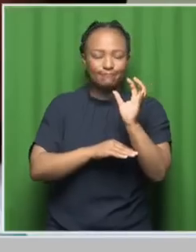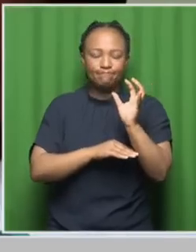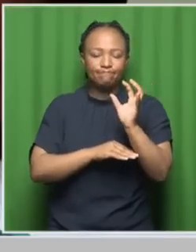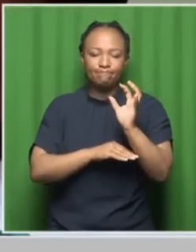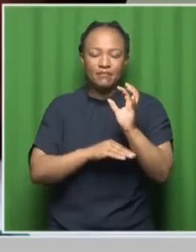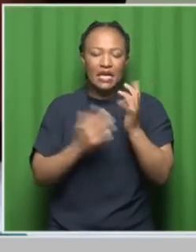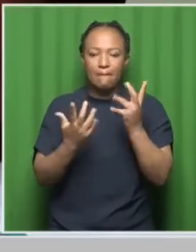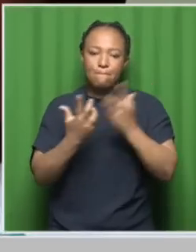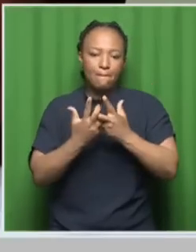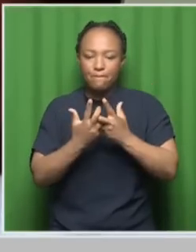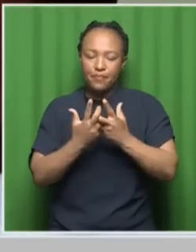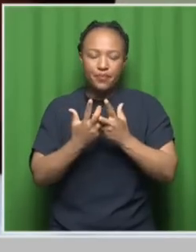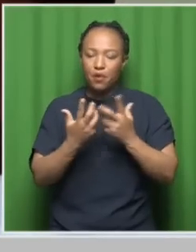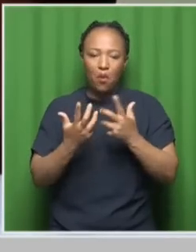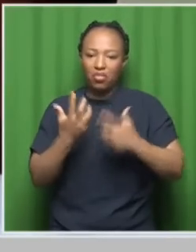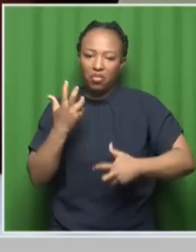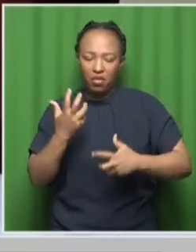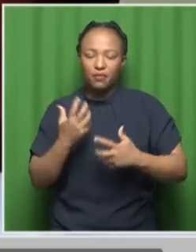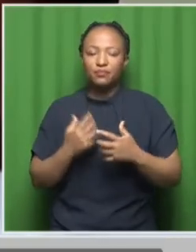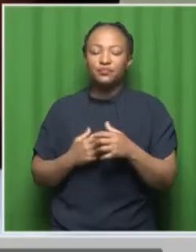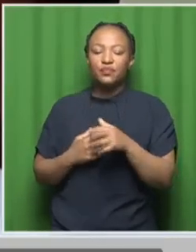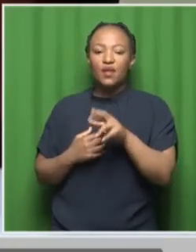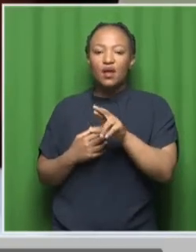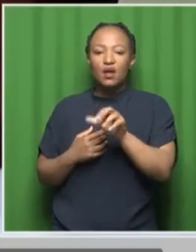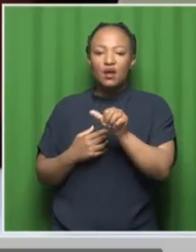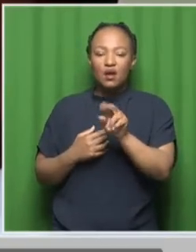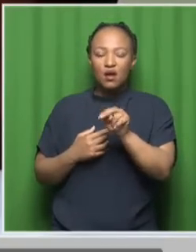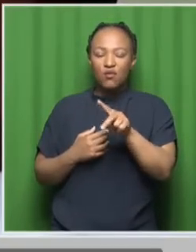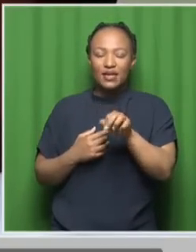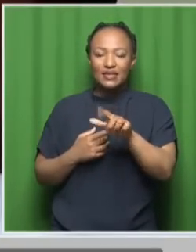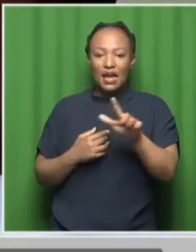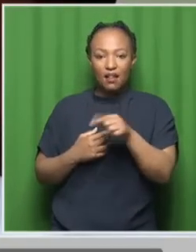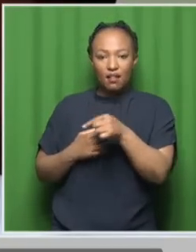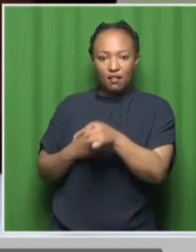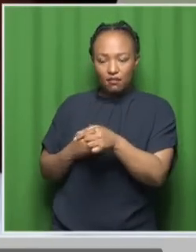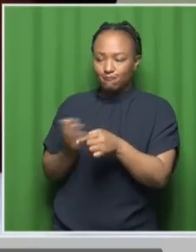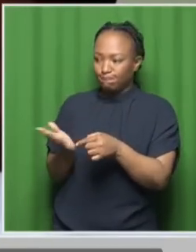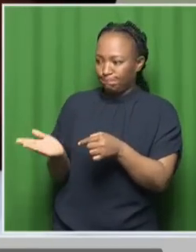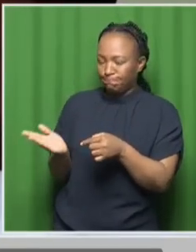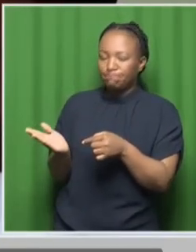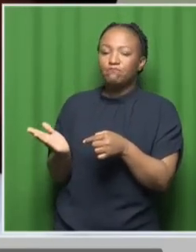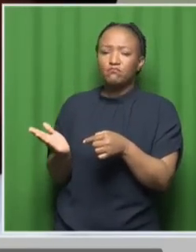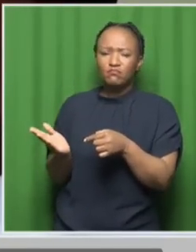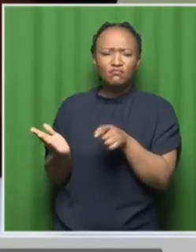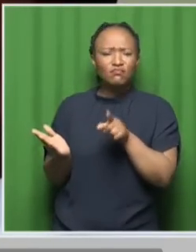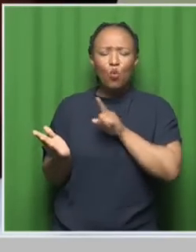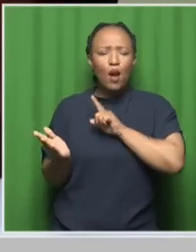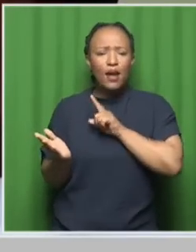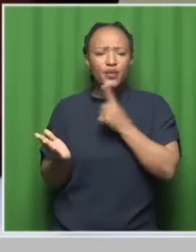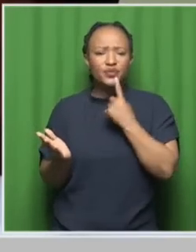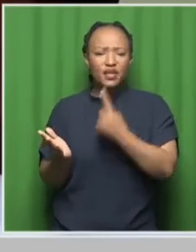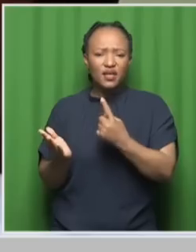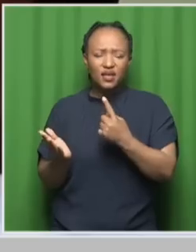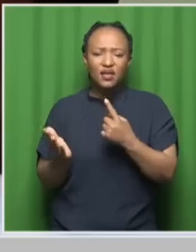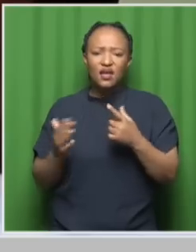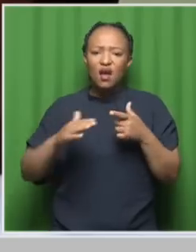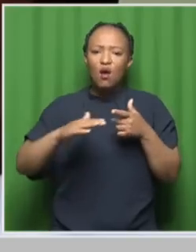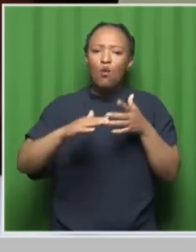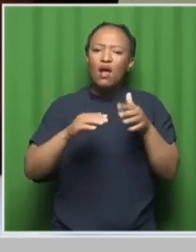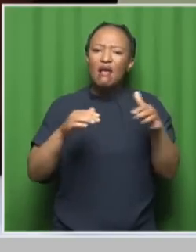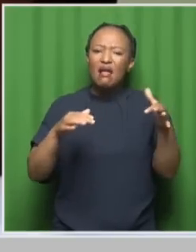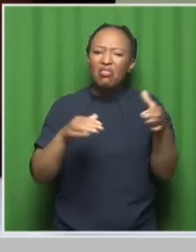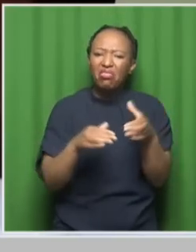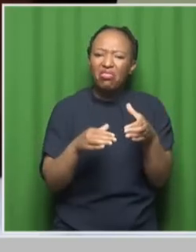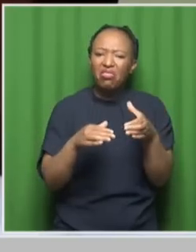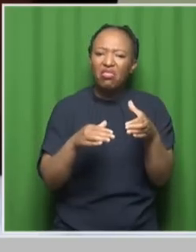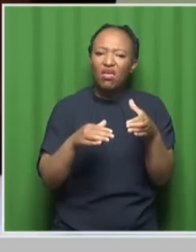to bring you into the conversation, why would you say it's important to recognize the concept of artisanal and small-scale